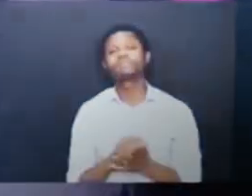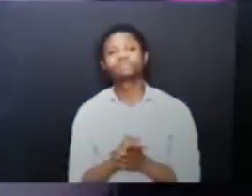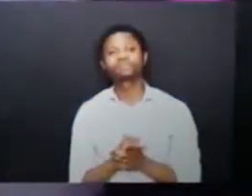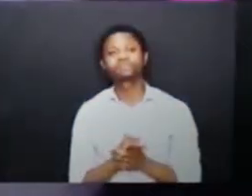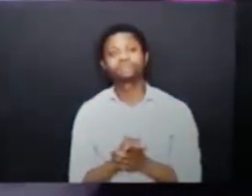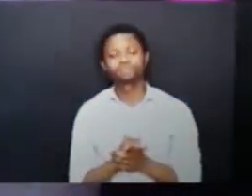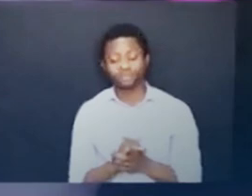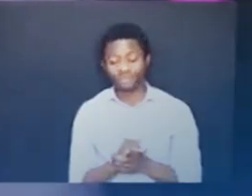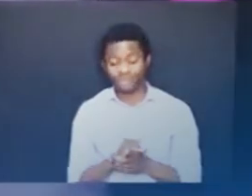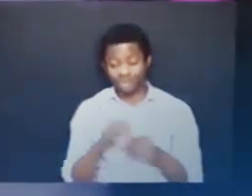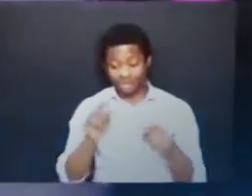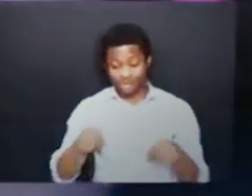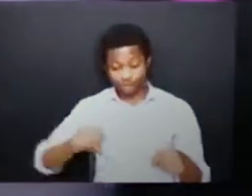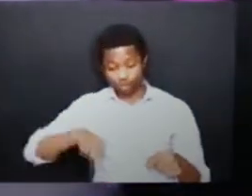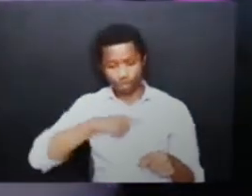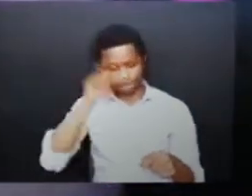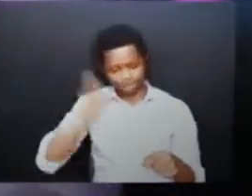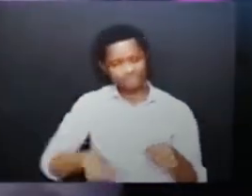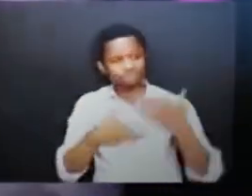this we must trust.